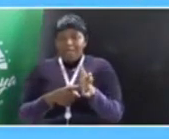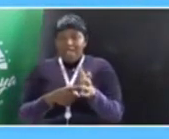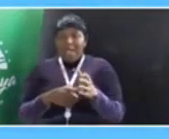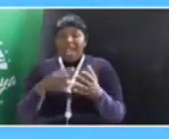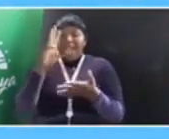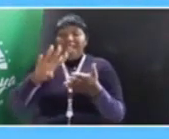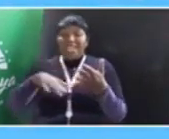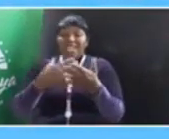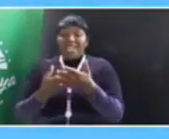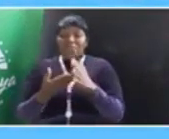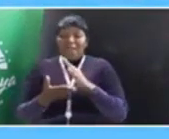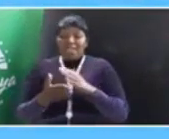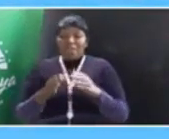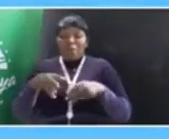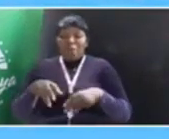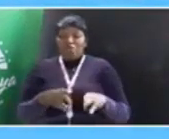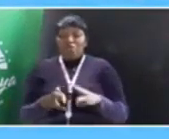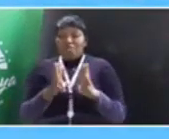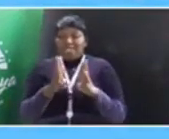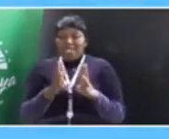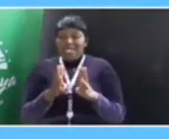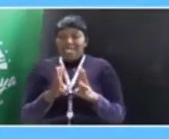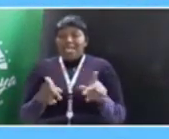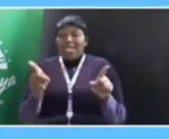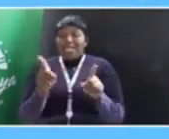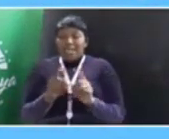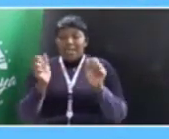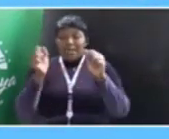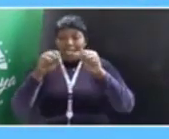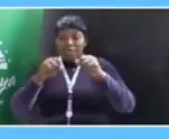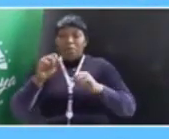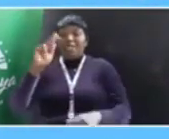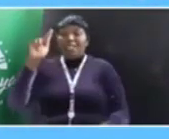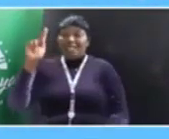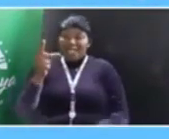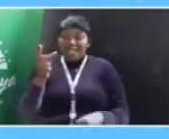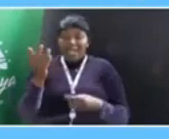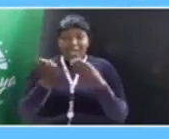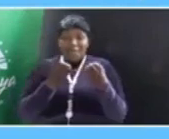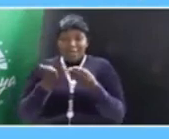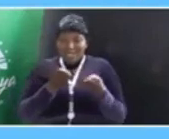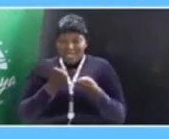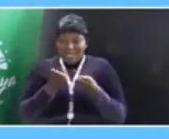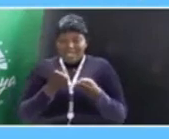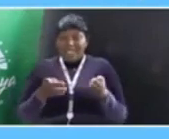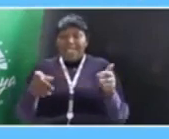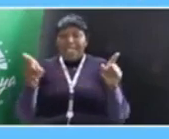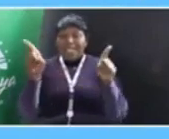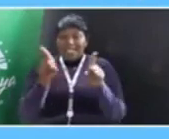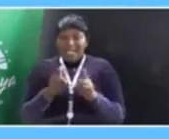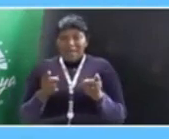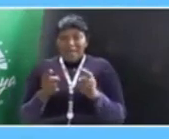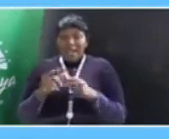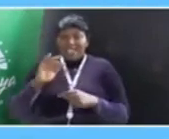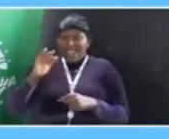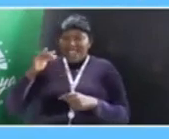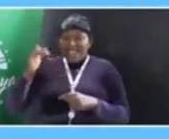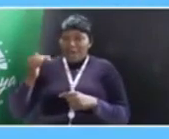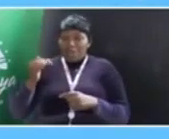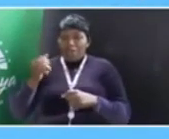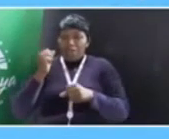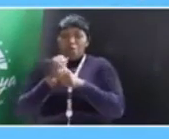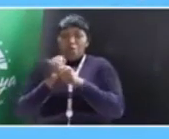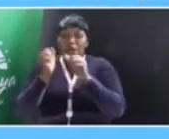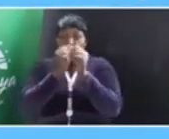networking opportunities, therefore enabling Kenyan business, even at the counties, to partner